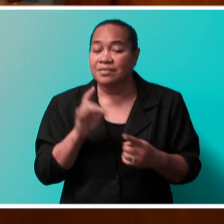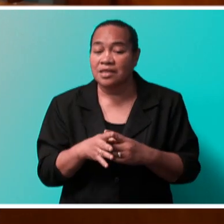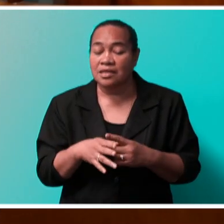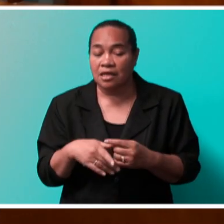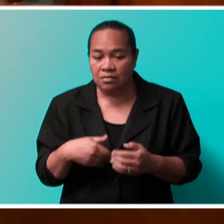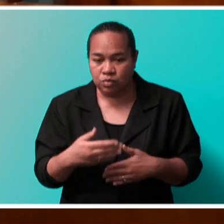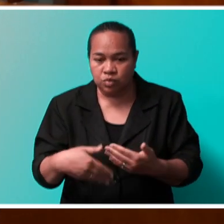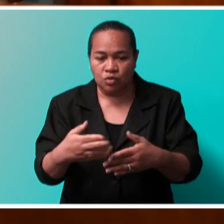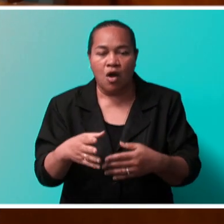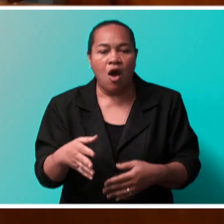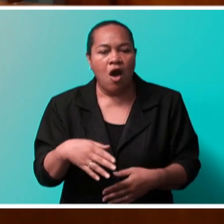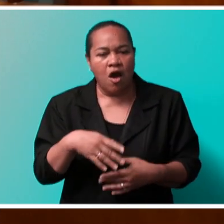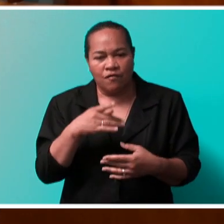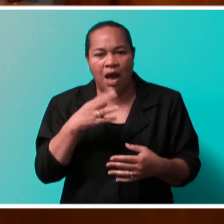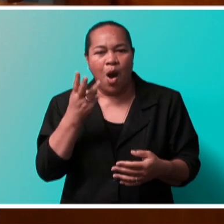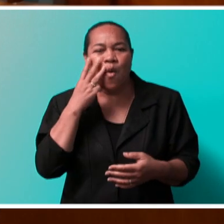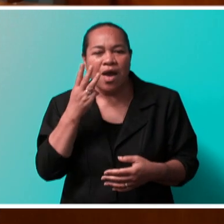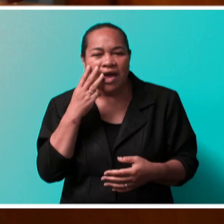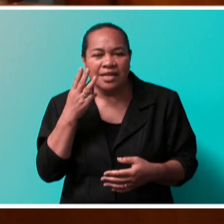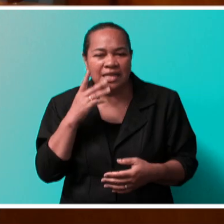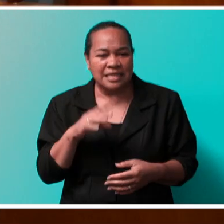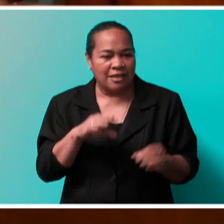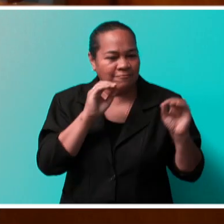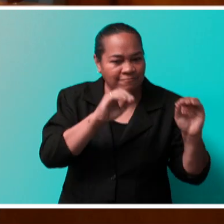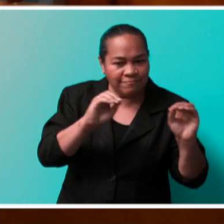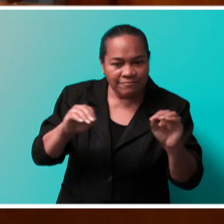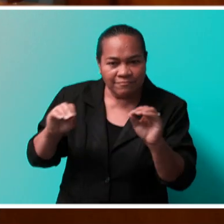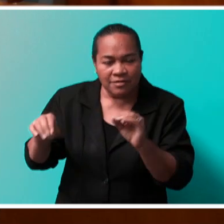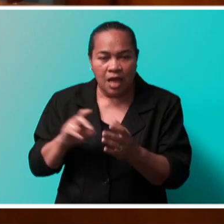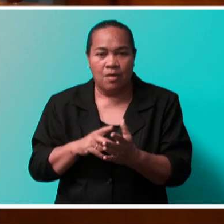Public Awareness and Civic Education Program,